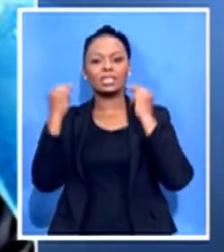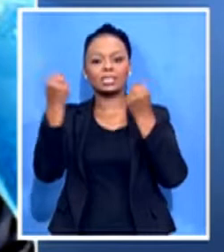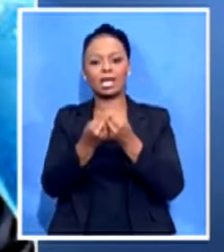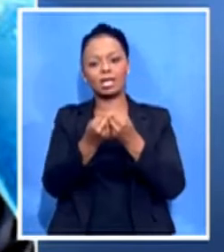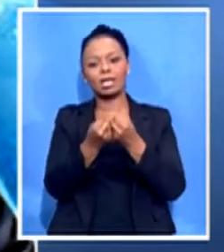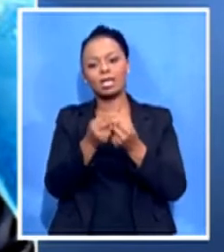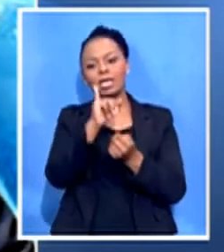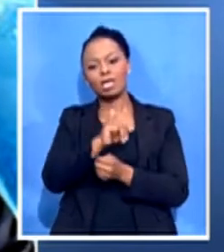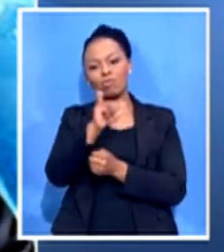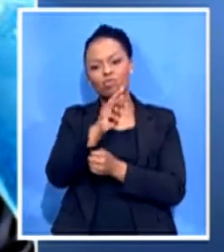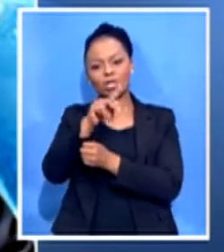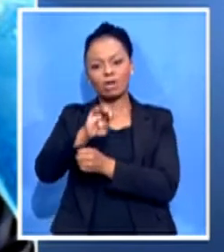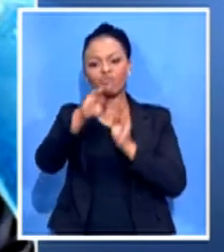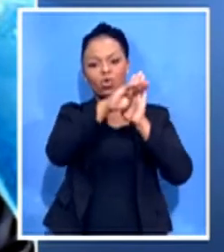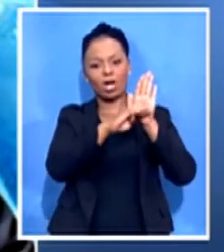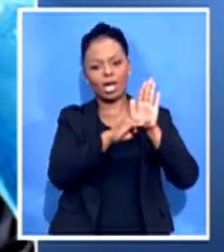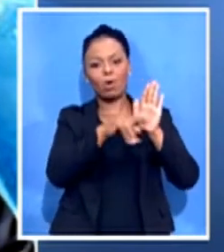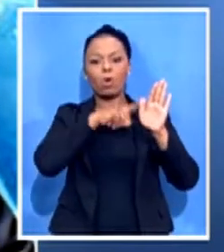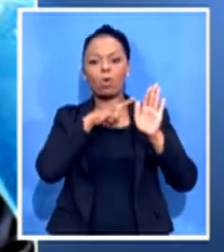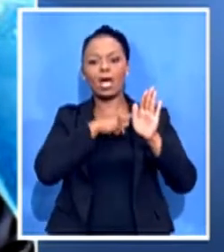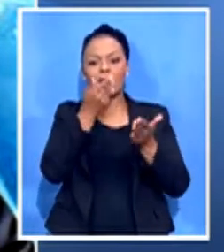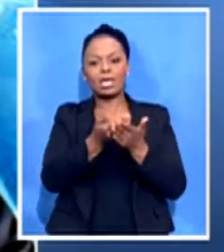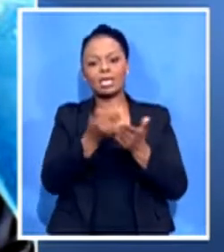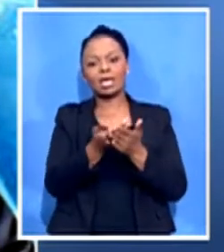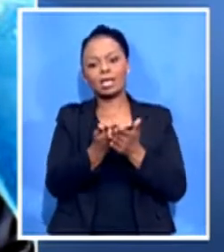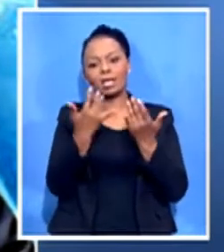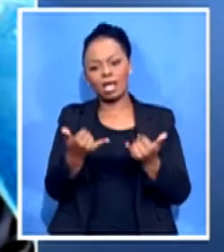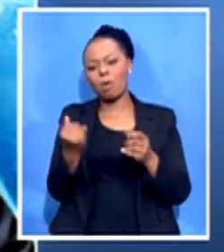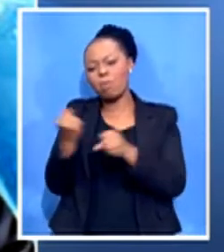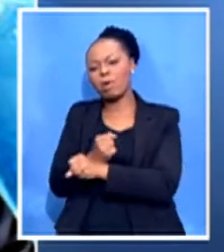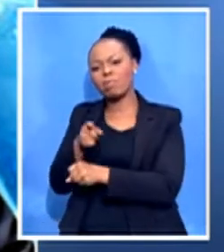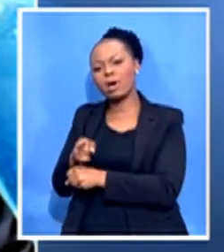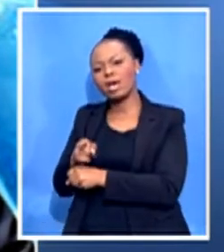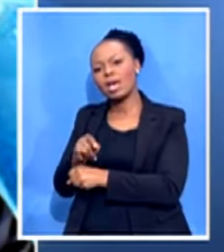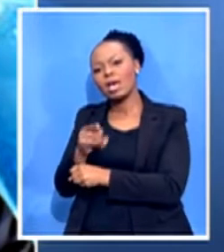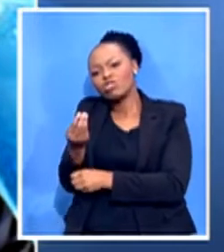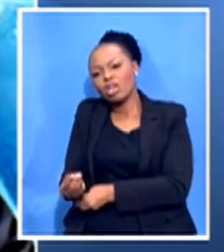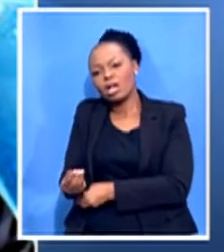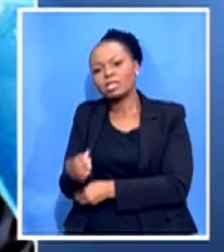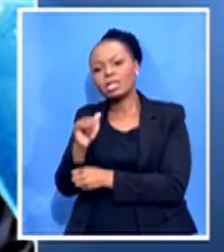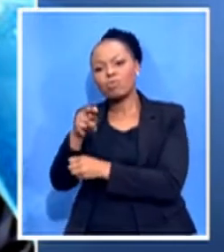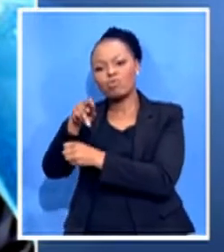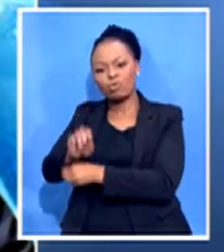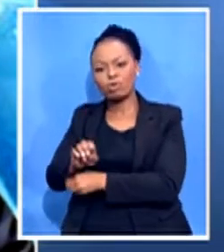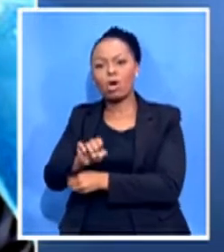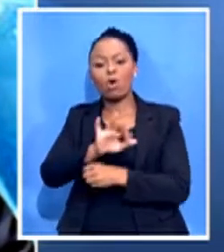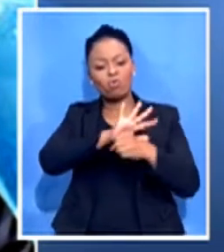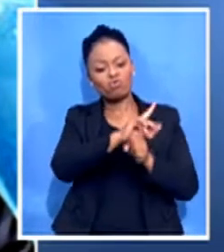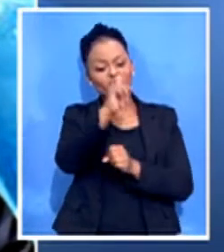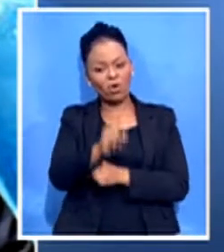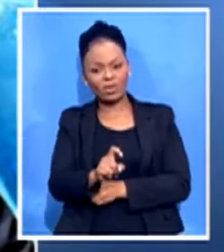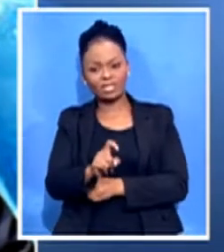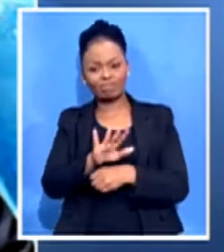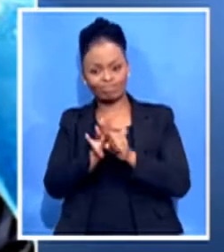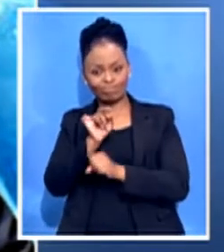the childhood immunization program. So even in the COVID-19 vaccine is still the case. South Africa has to fork